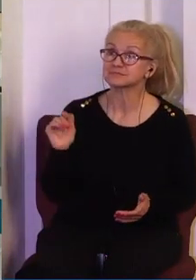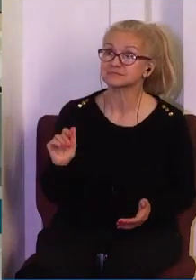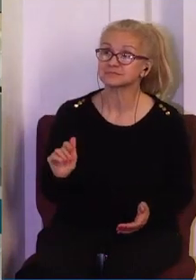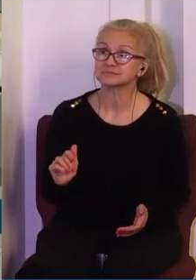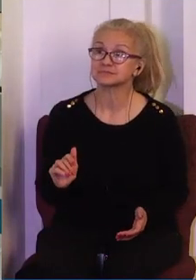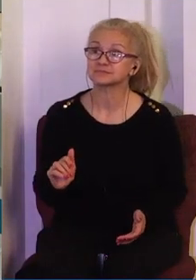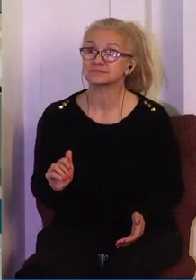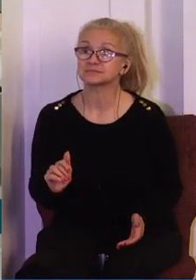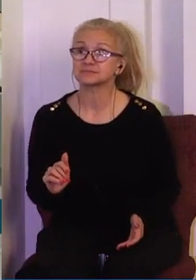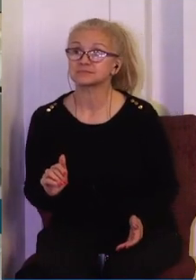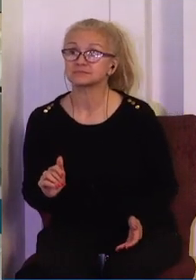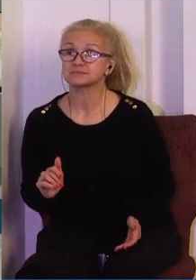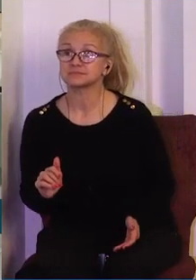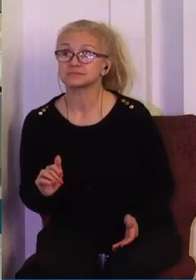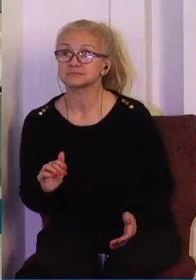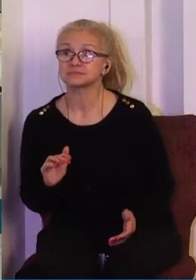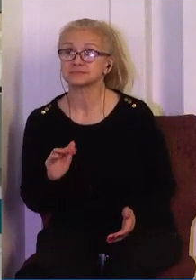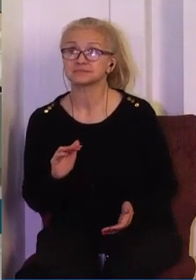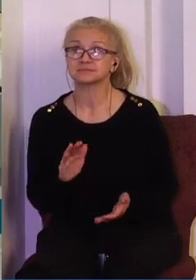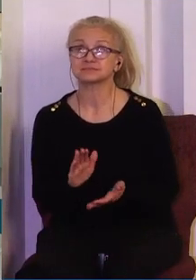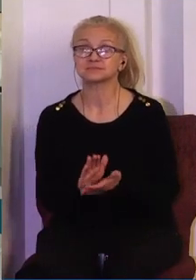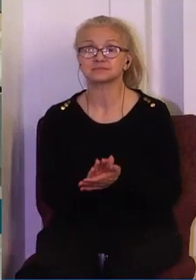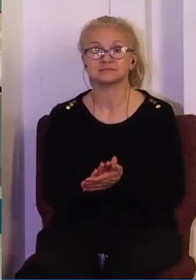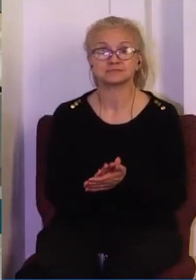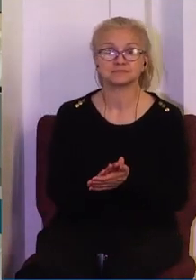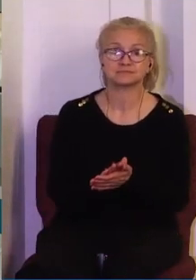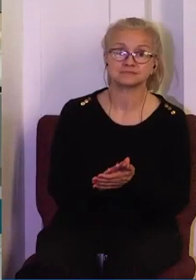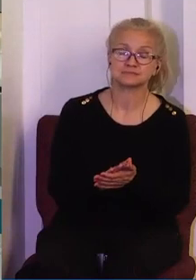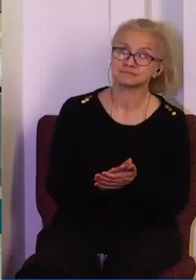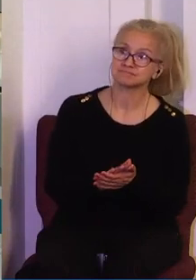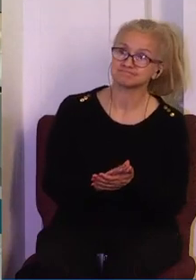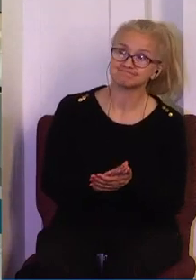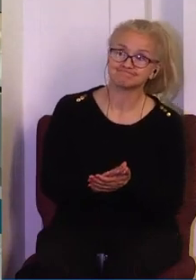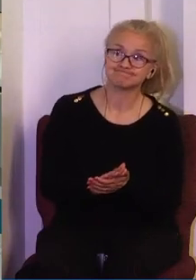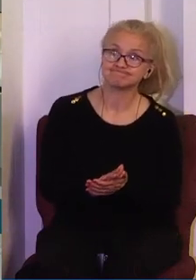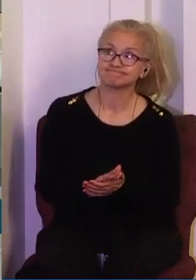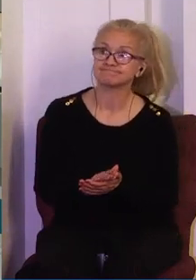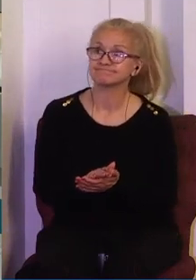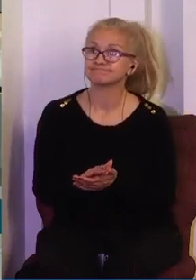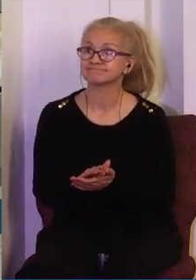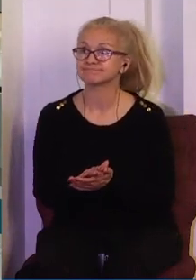I knew the games to play. I